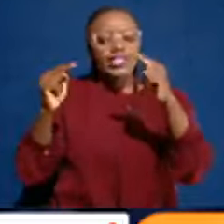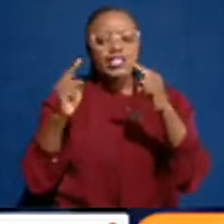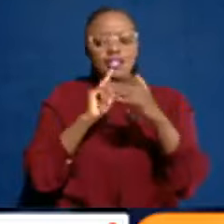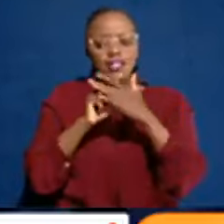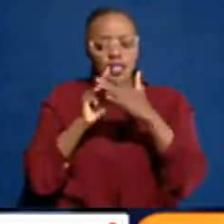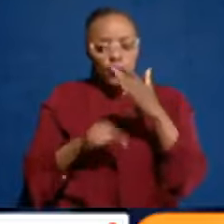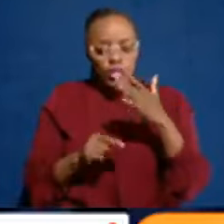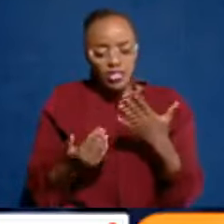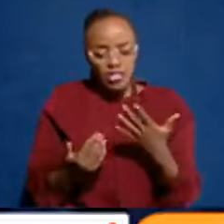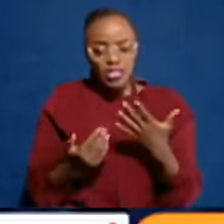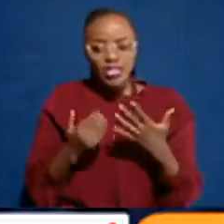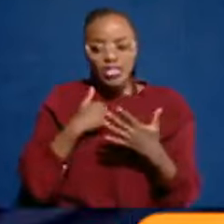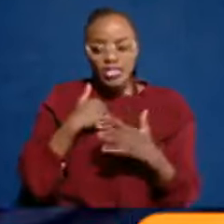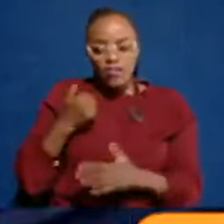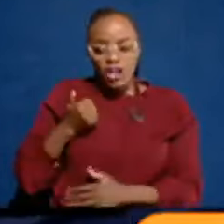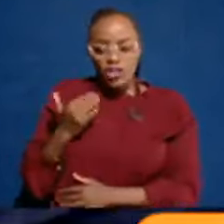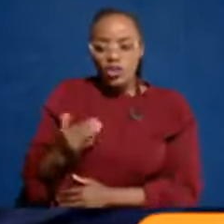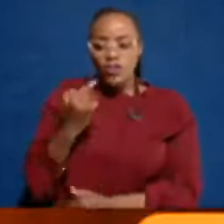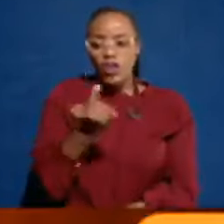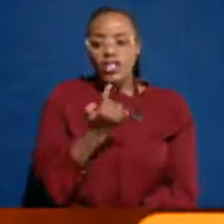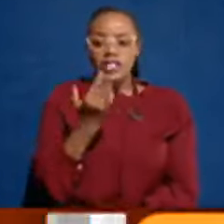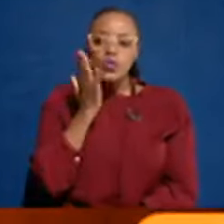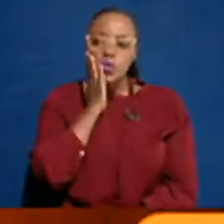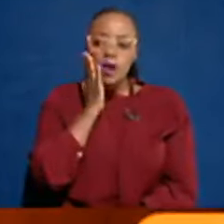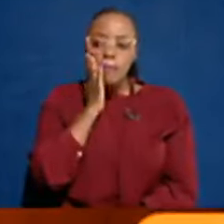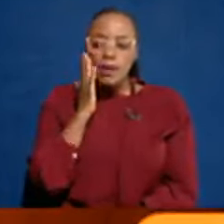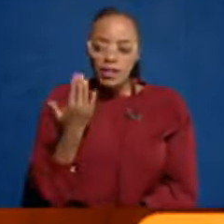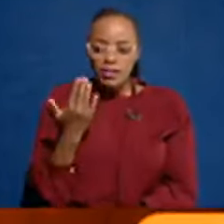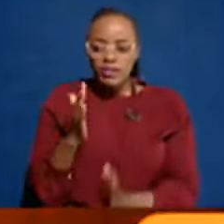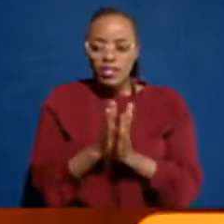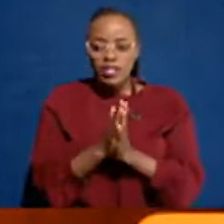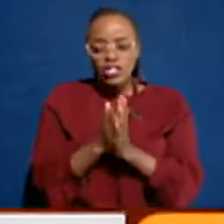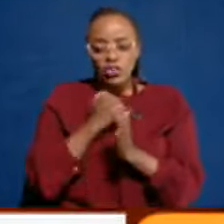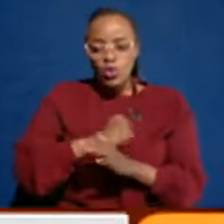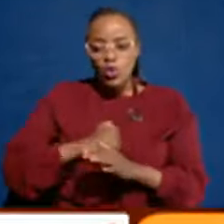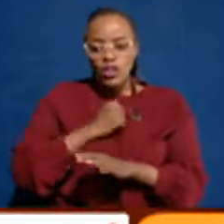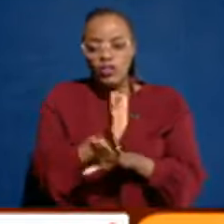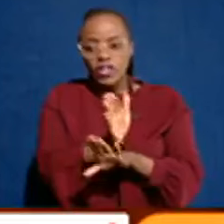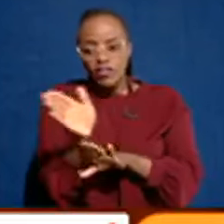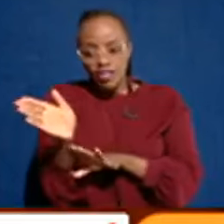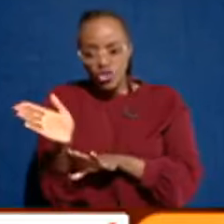is a daughter of a single mother. Sorry for the deviation.